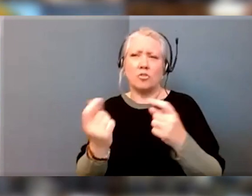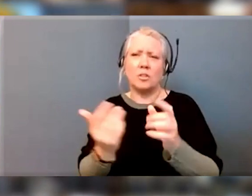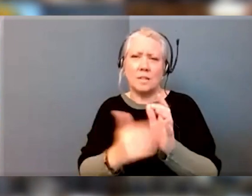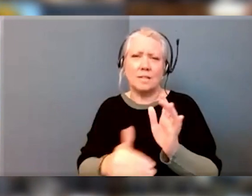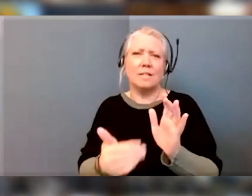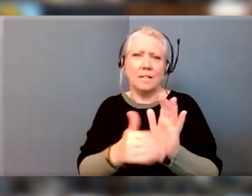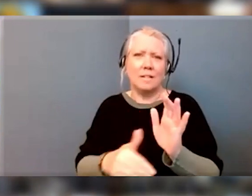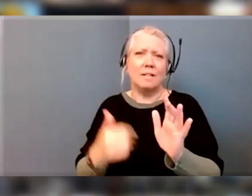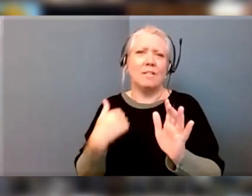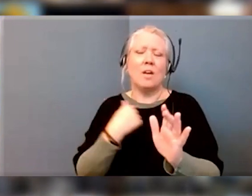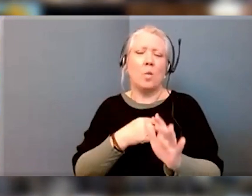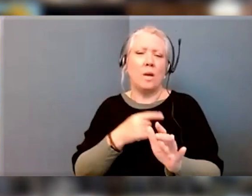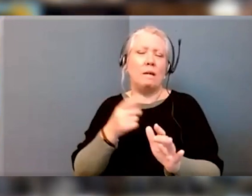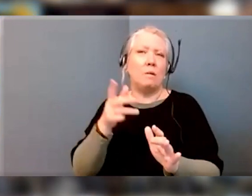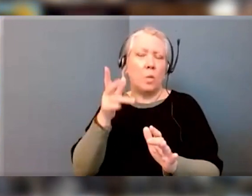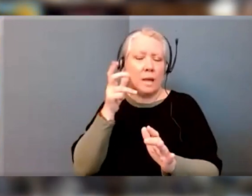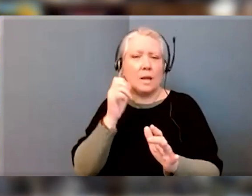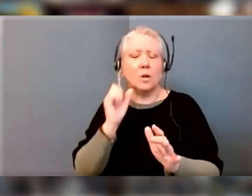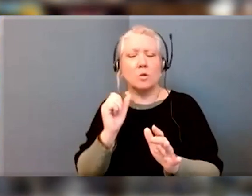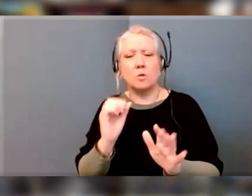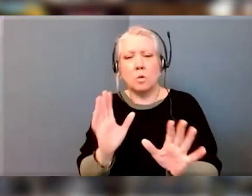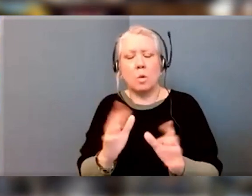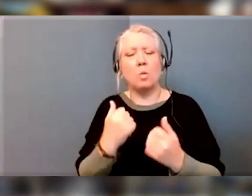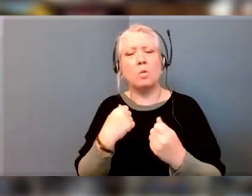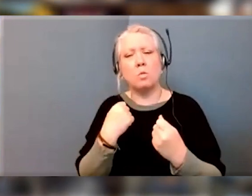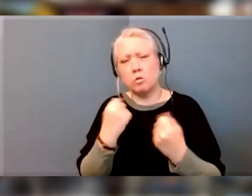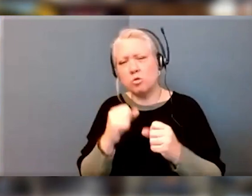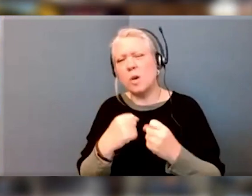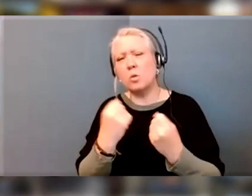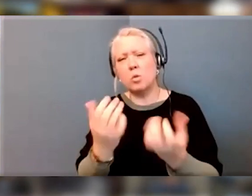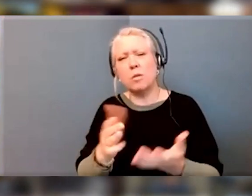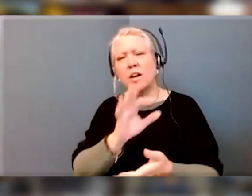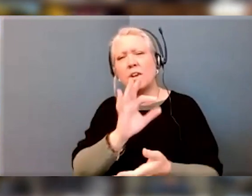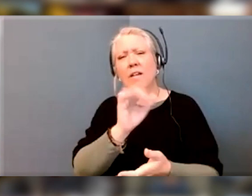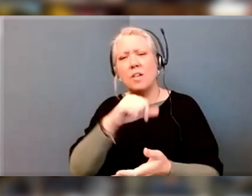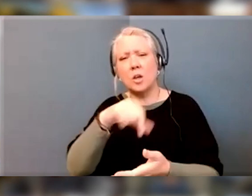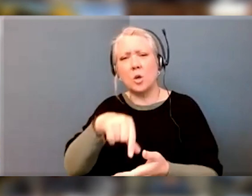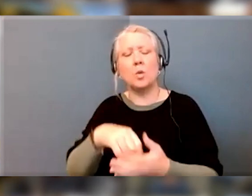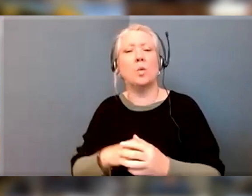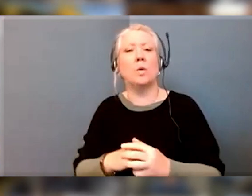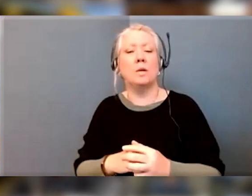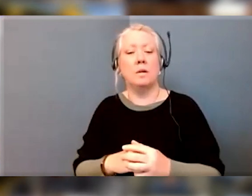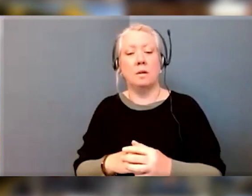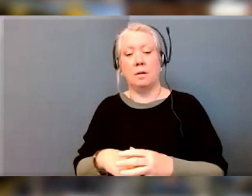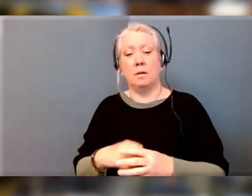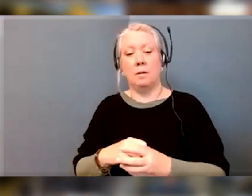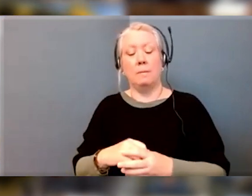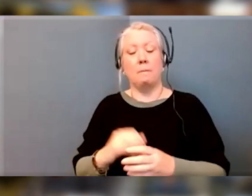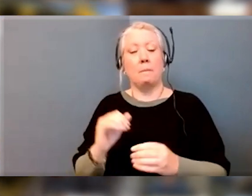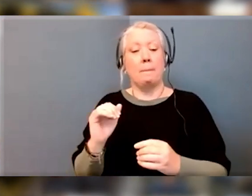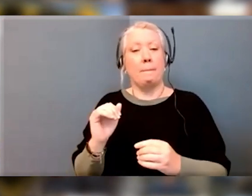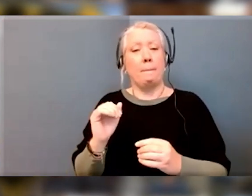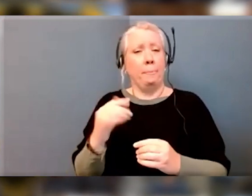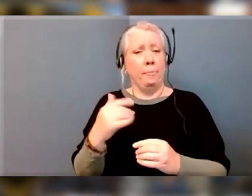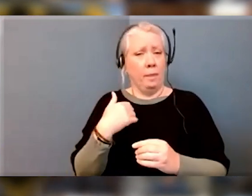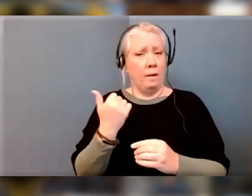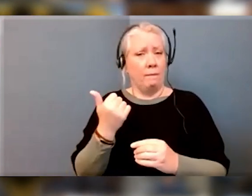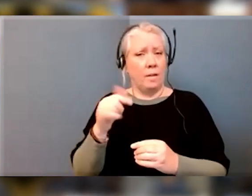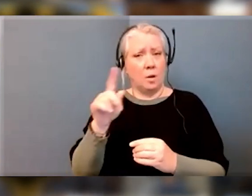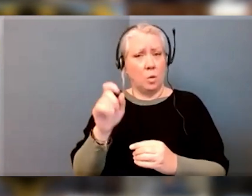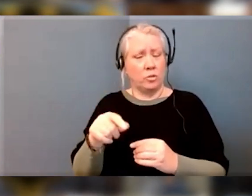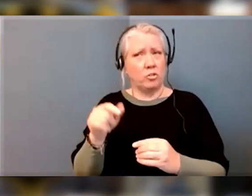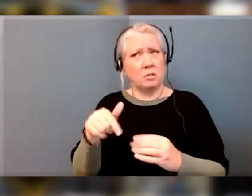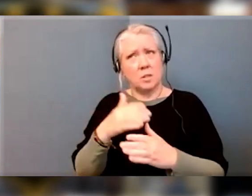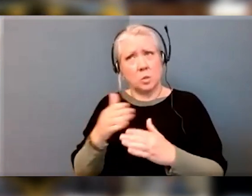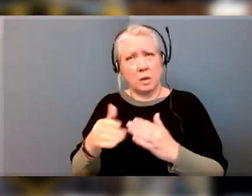that for you. And also, again, I would encourage you, if you have questions, you might this weekend think